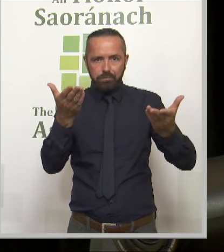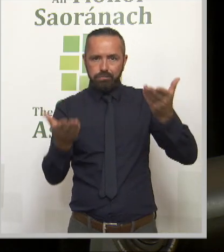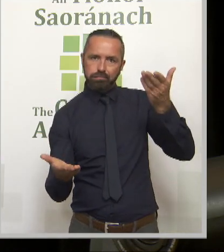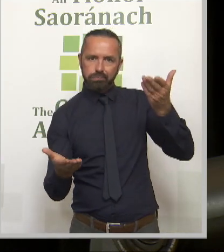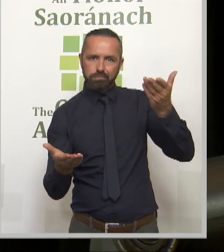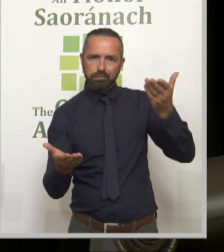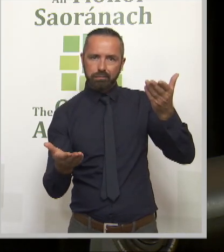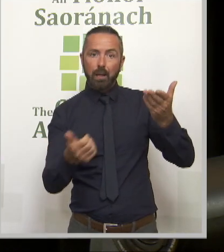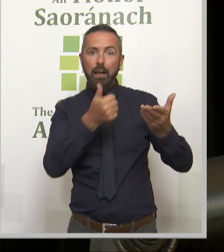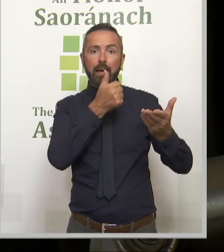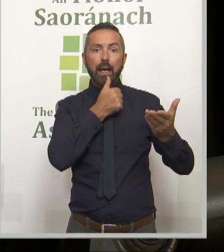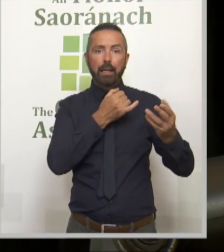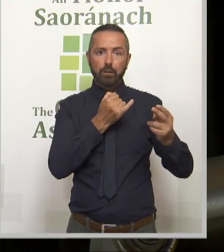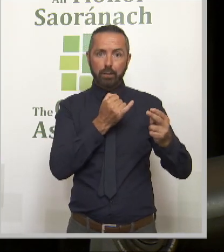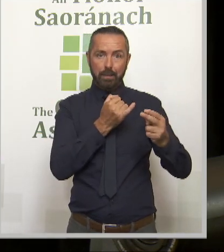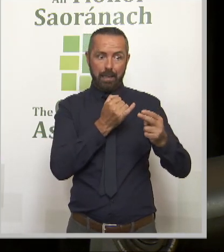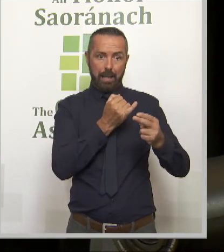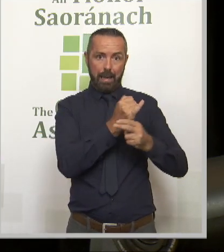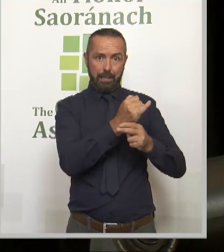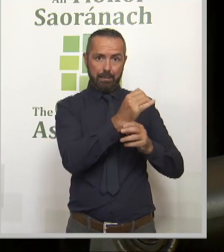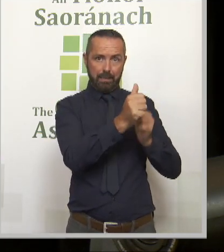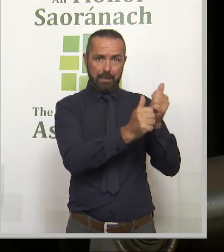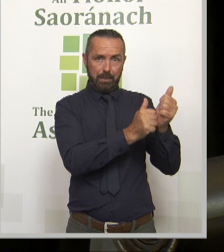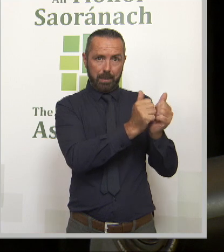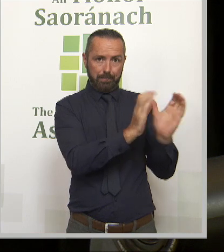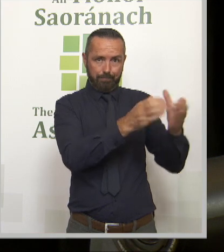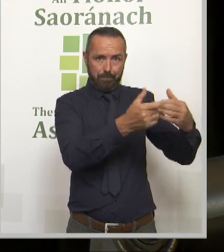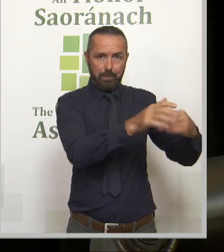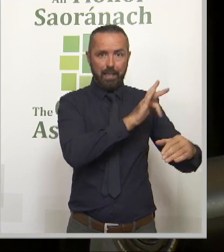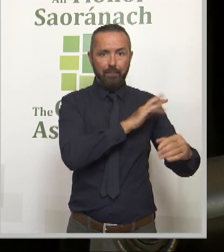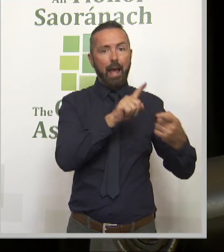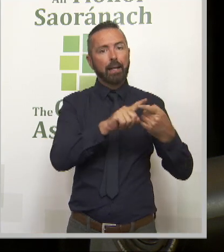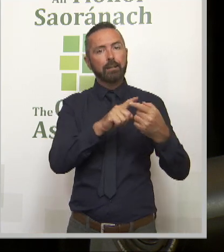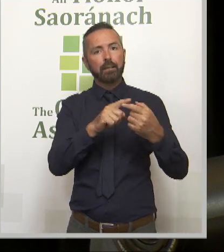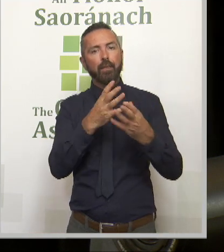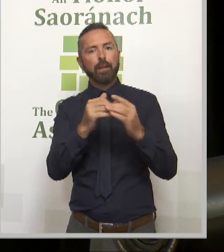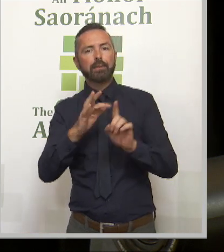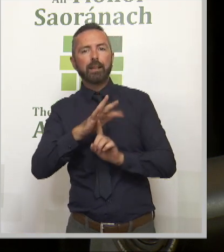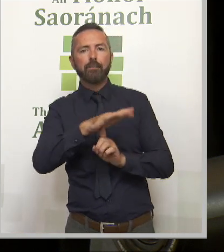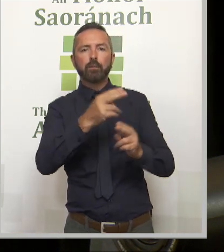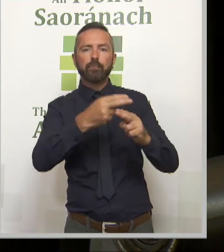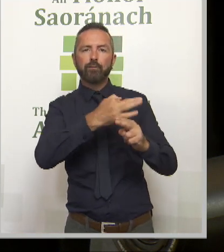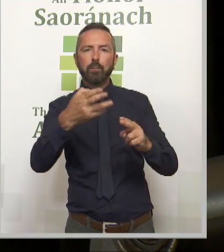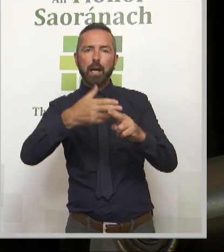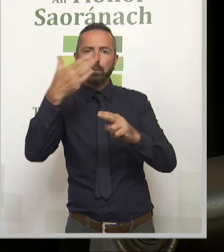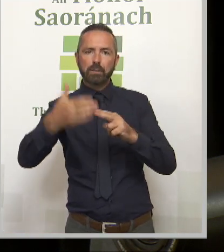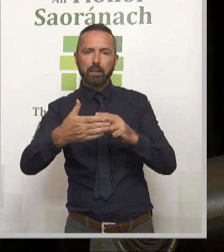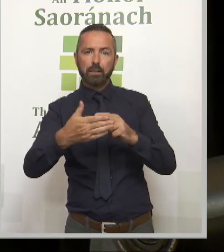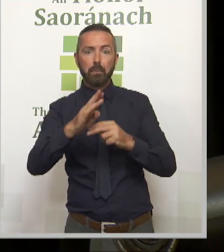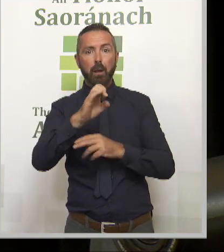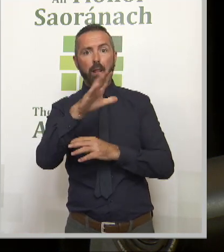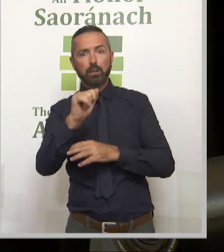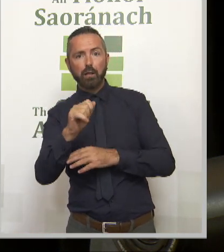both inside the organisms themselves and through factors external to it in terms of its biological, chemical, and